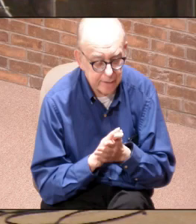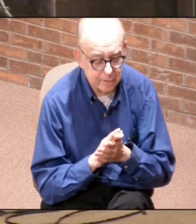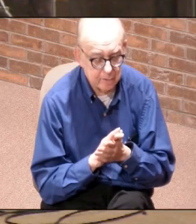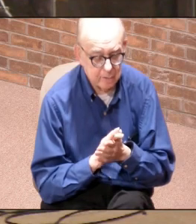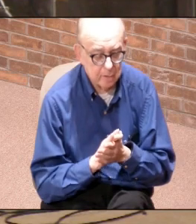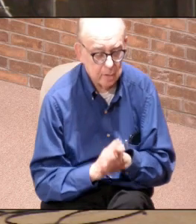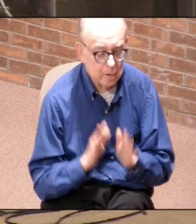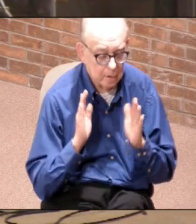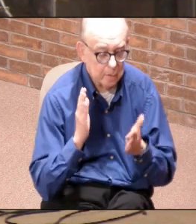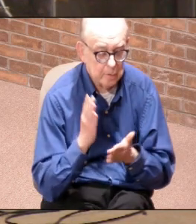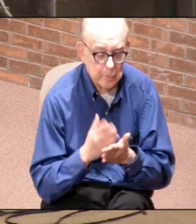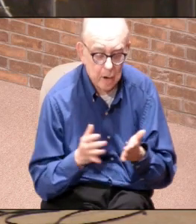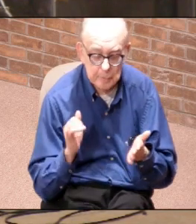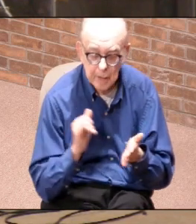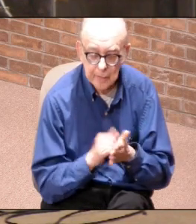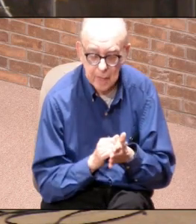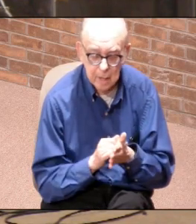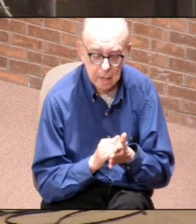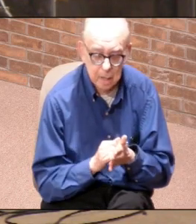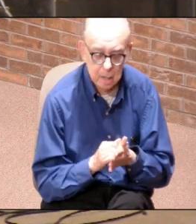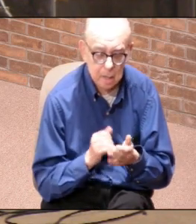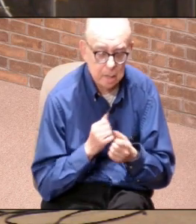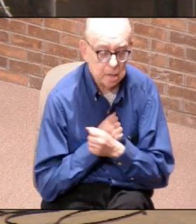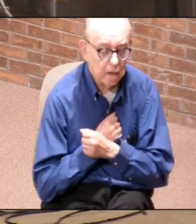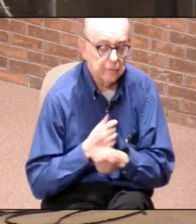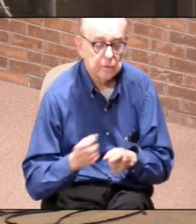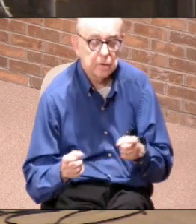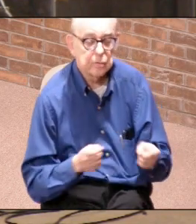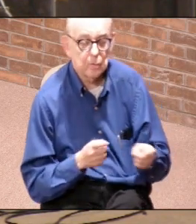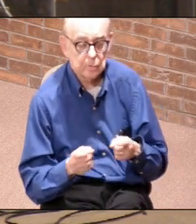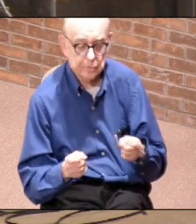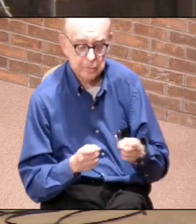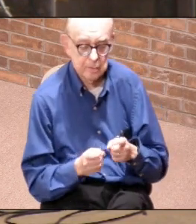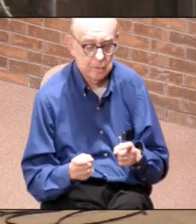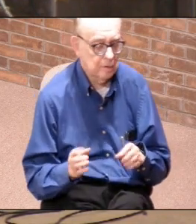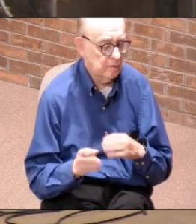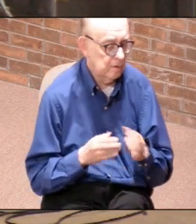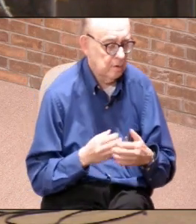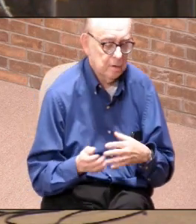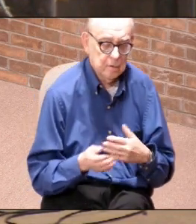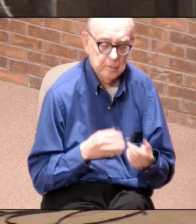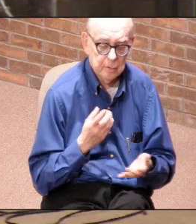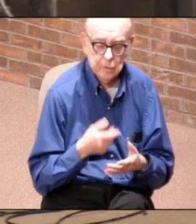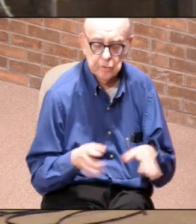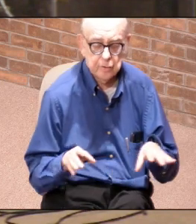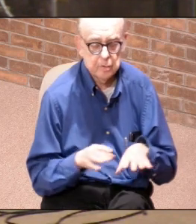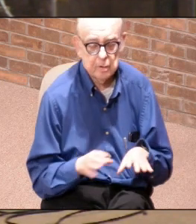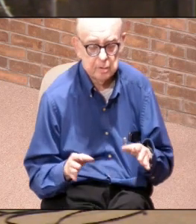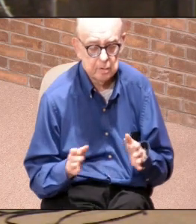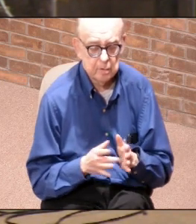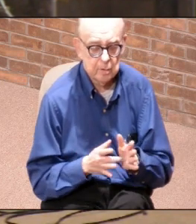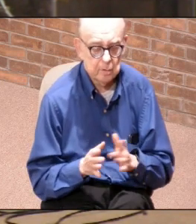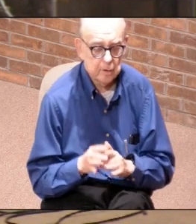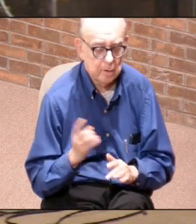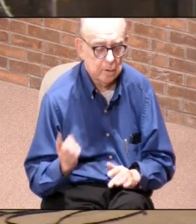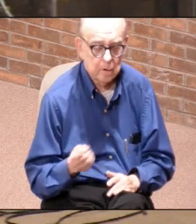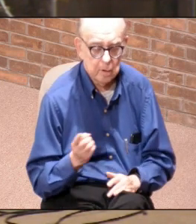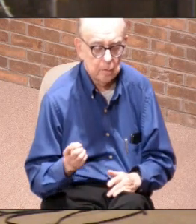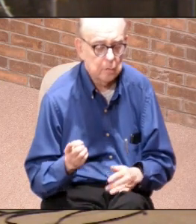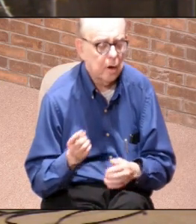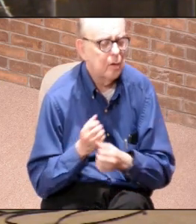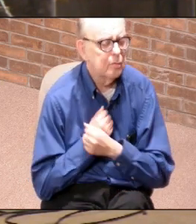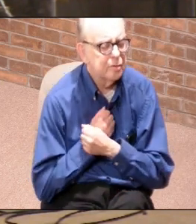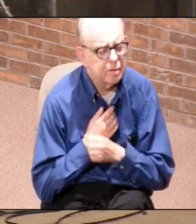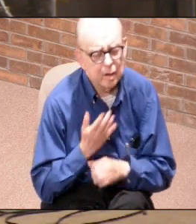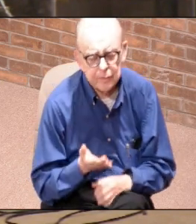the amazing part about it is love reigns. No matter what you do, Jesus will always love